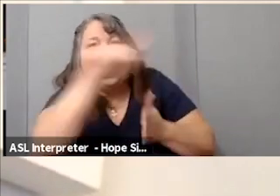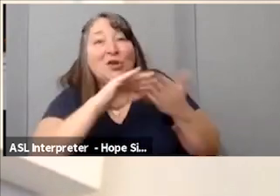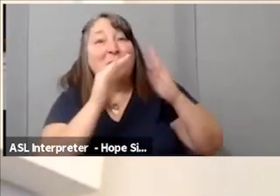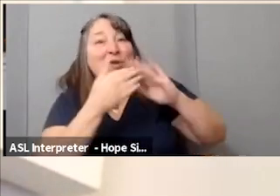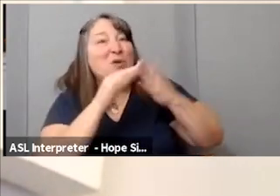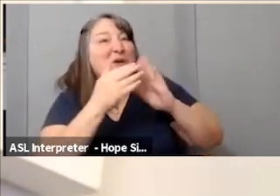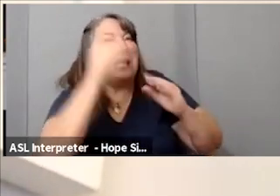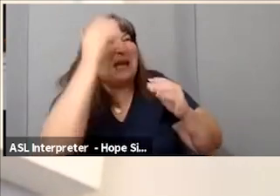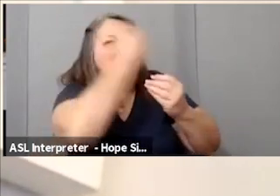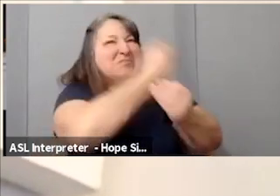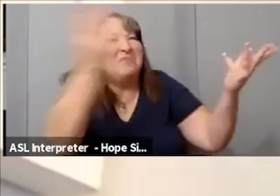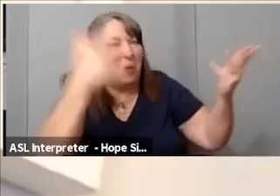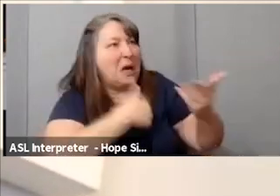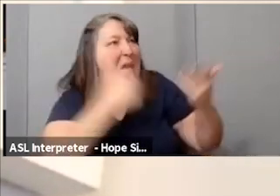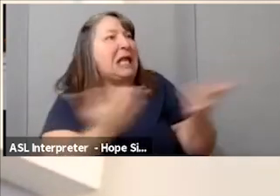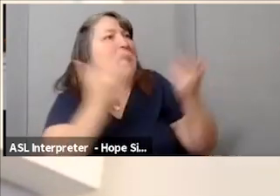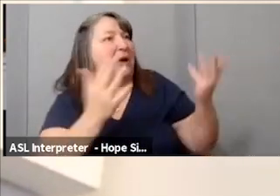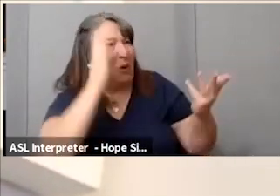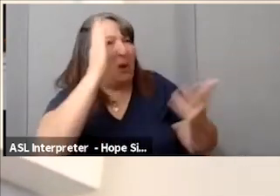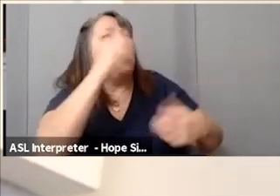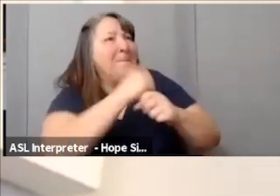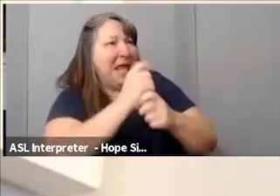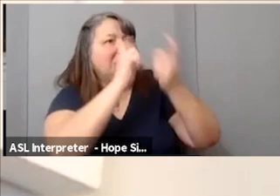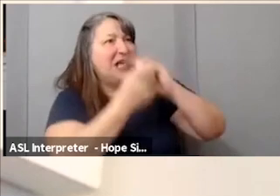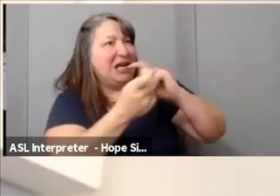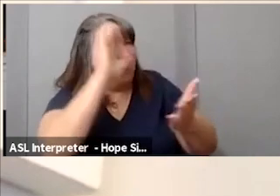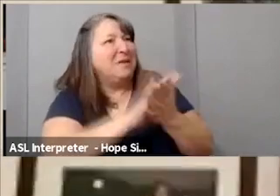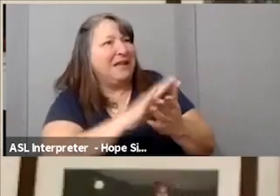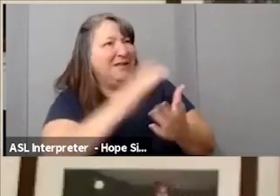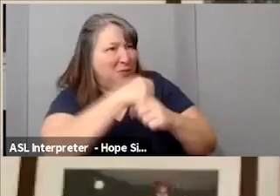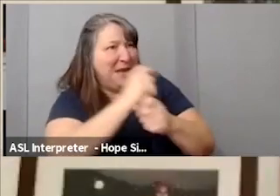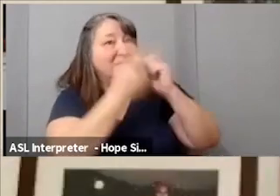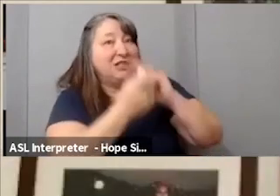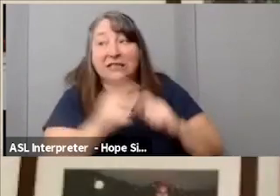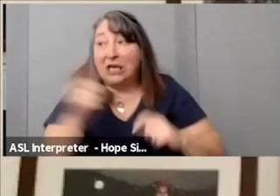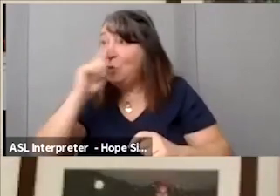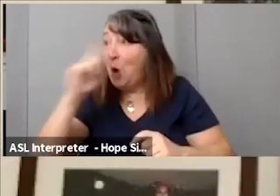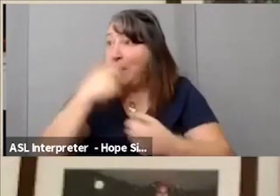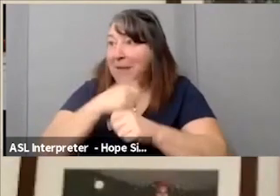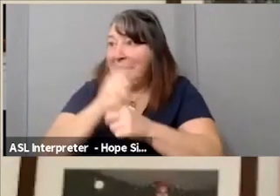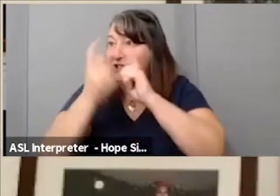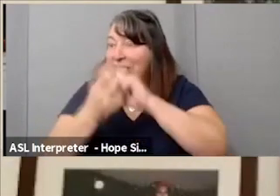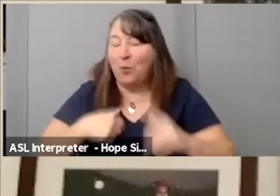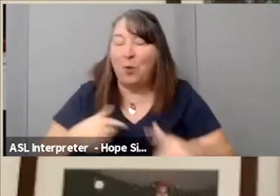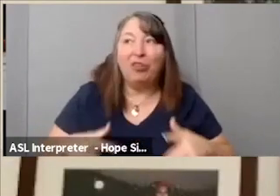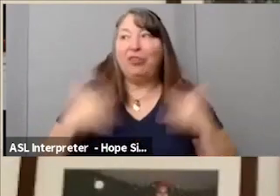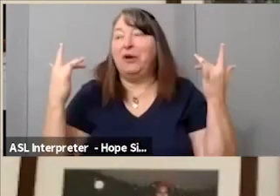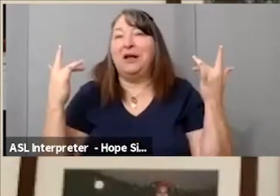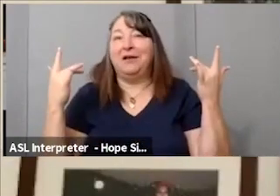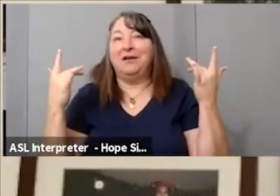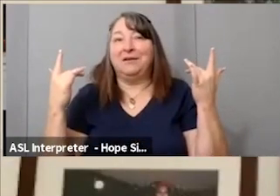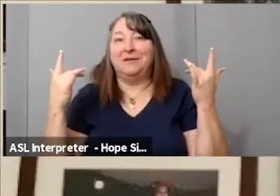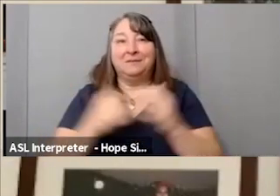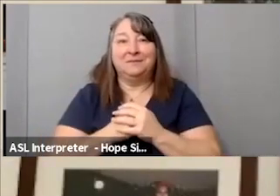and we're going to make change and we believe in making change. And you are. And we're thrilled that you are.